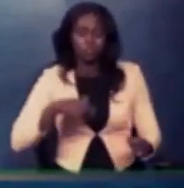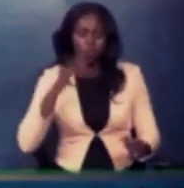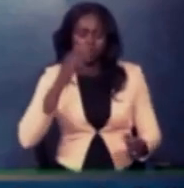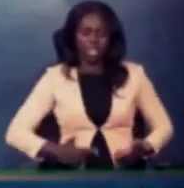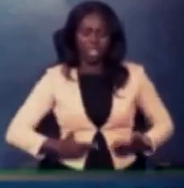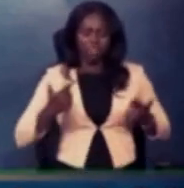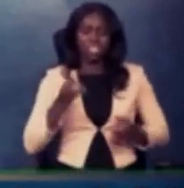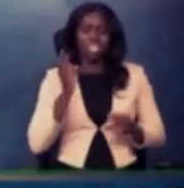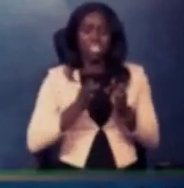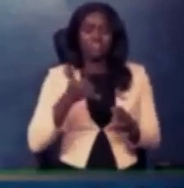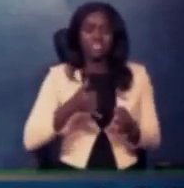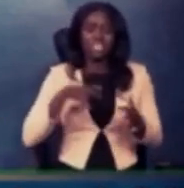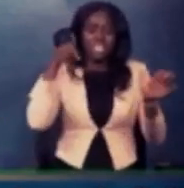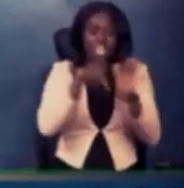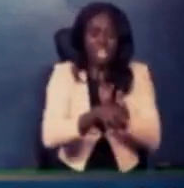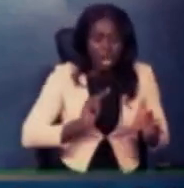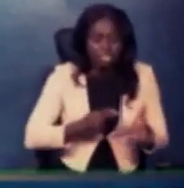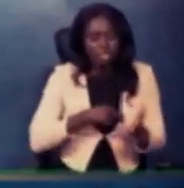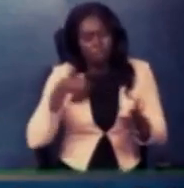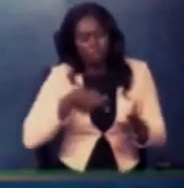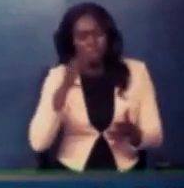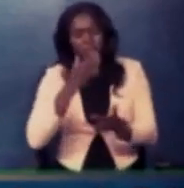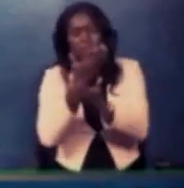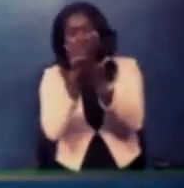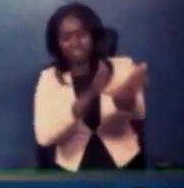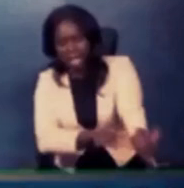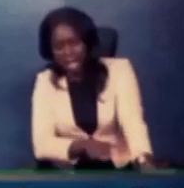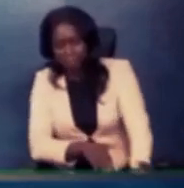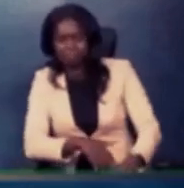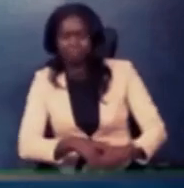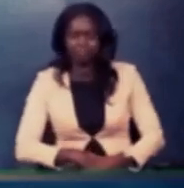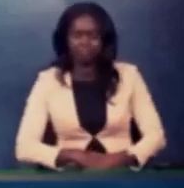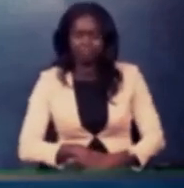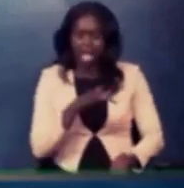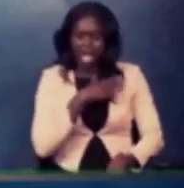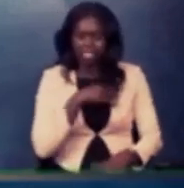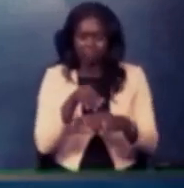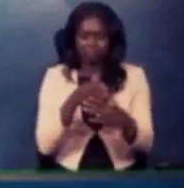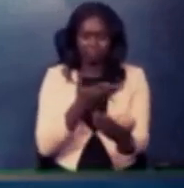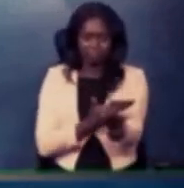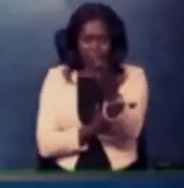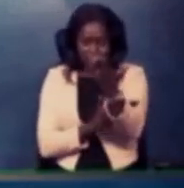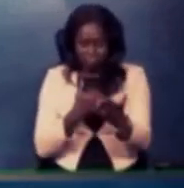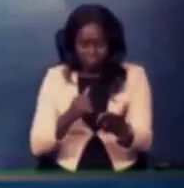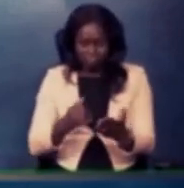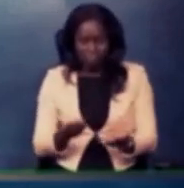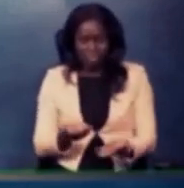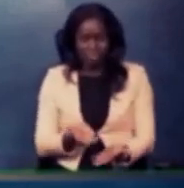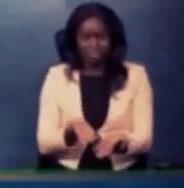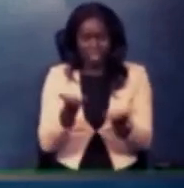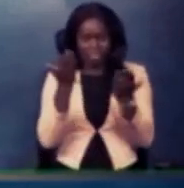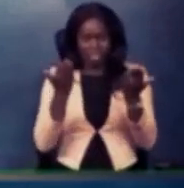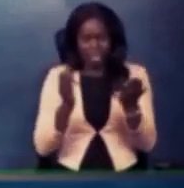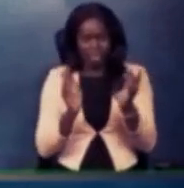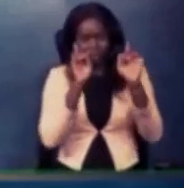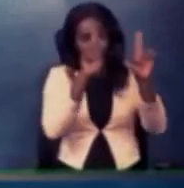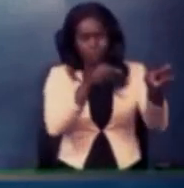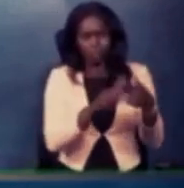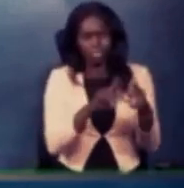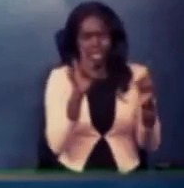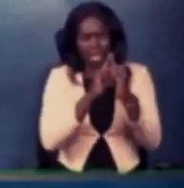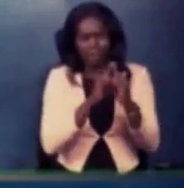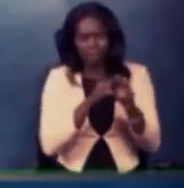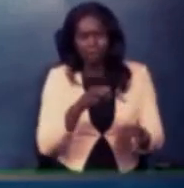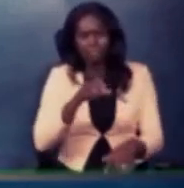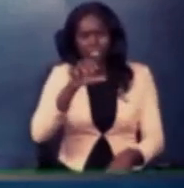die. And they rose up in the twilight to go into the camp of the Syrians. The Bible says, and